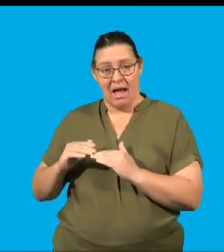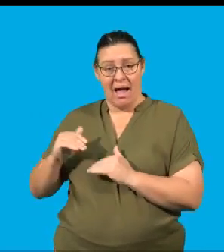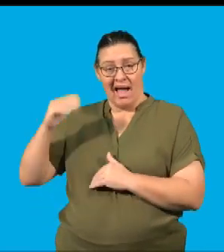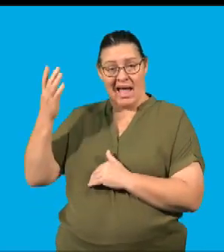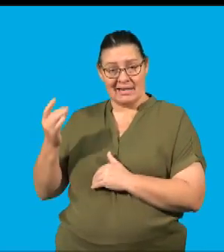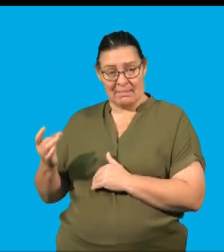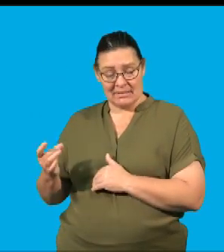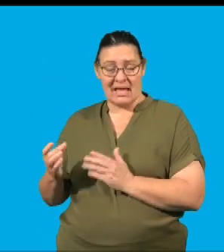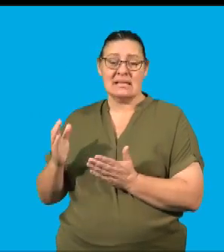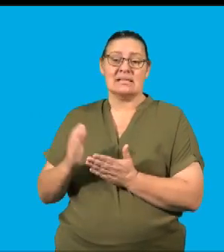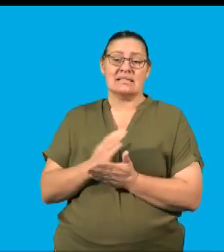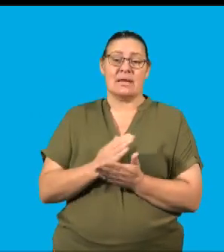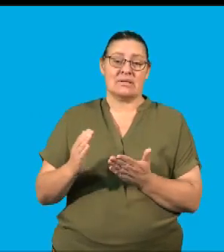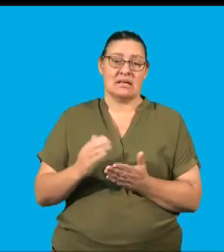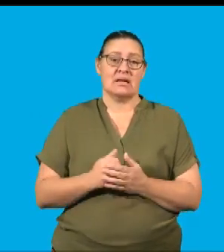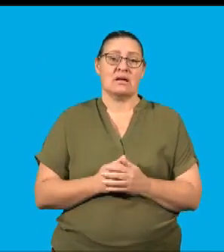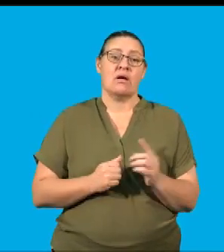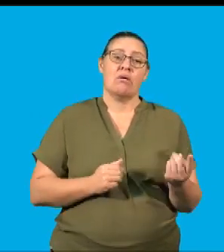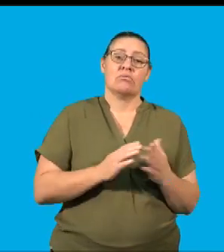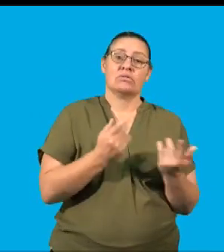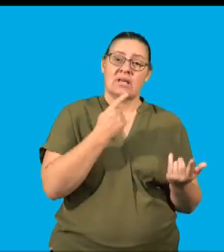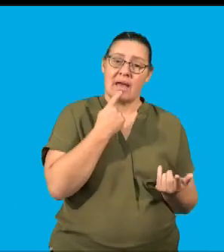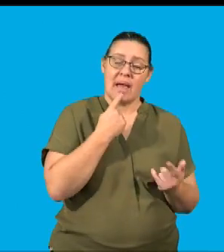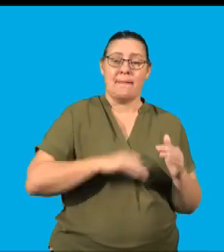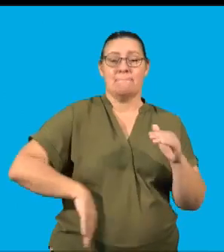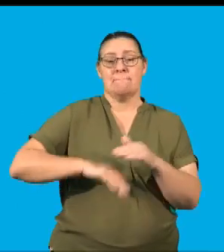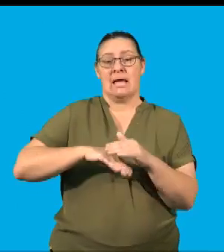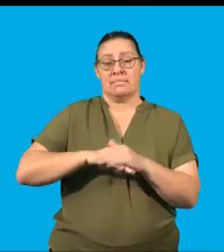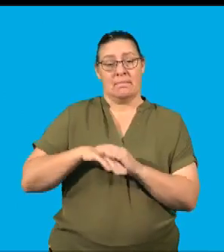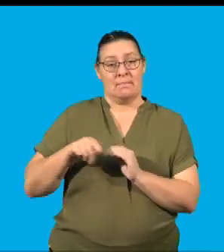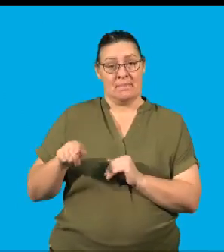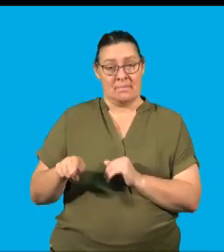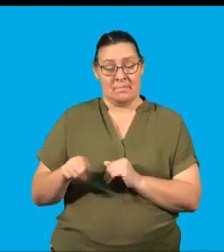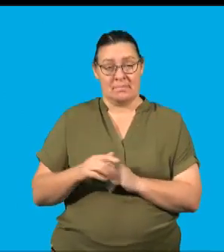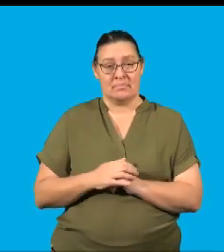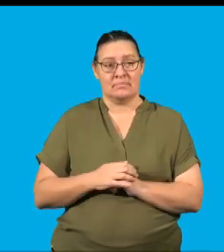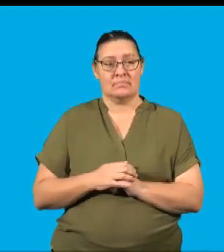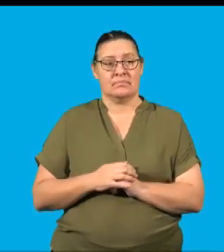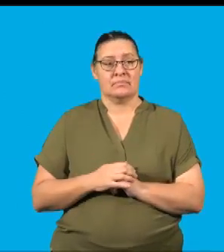highest, or sometimes the other books can say the maximum